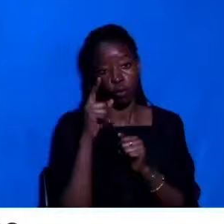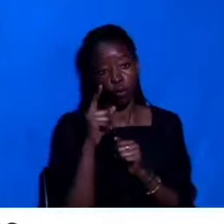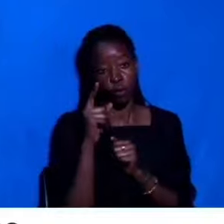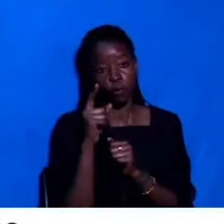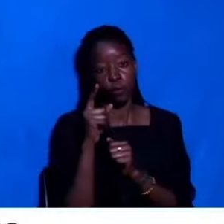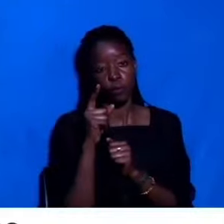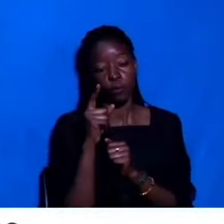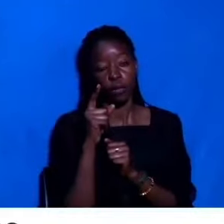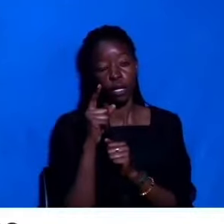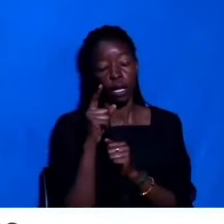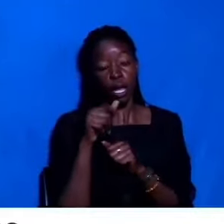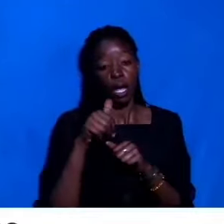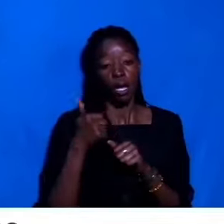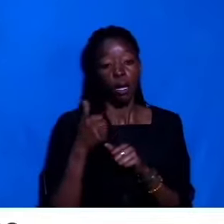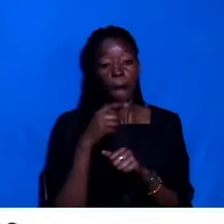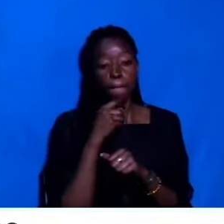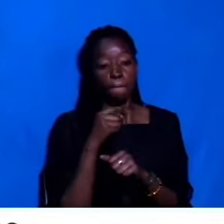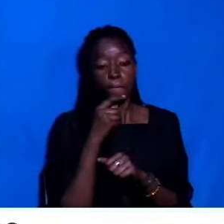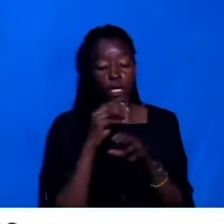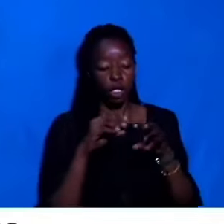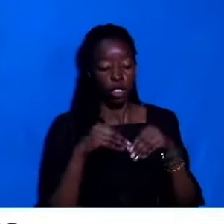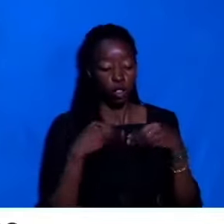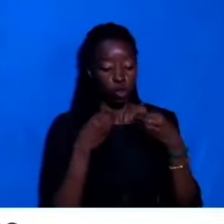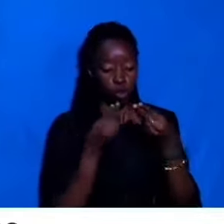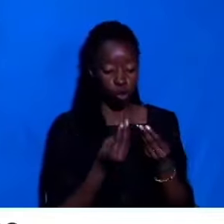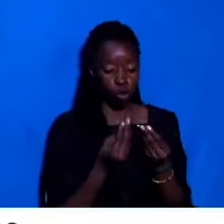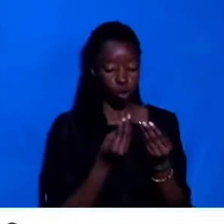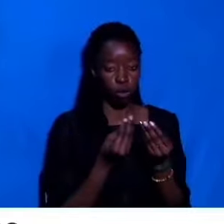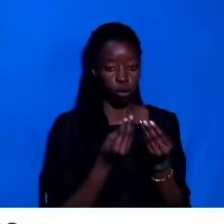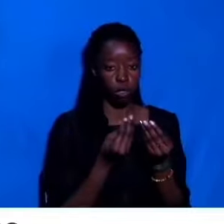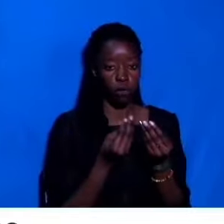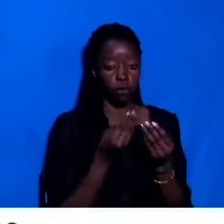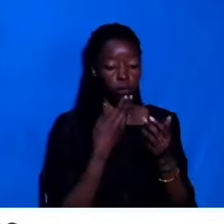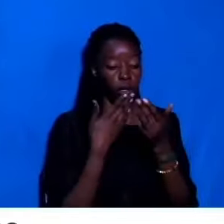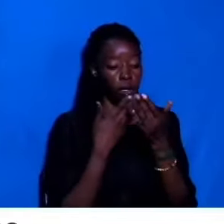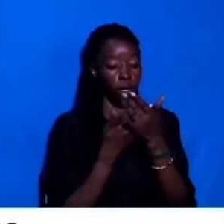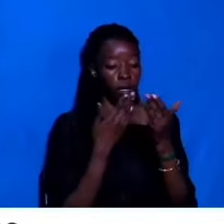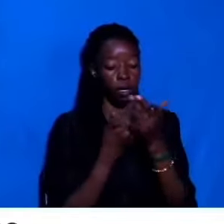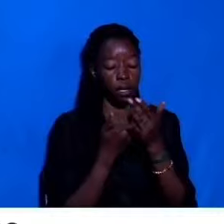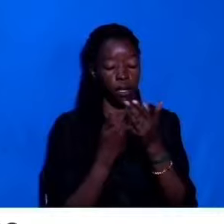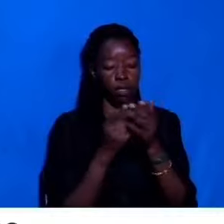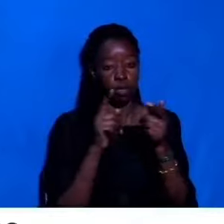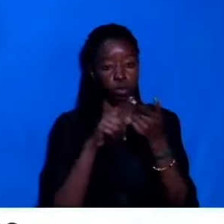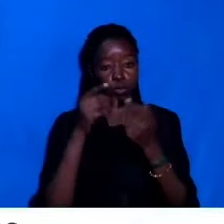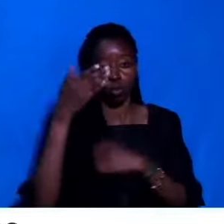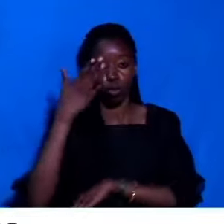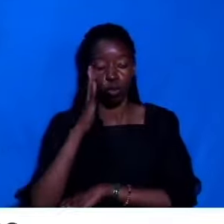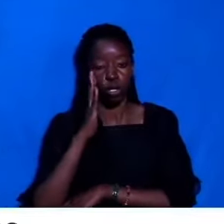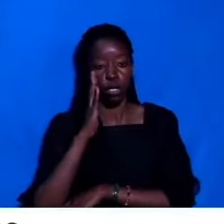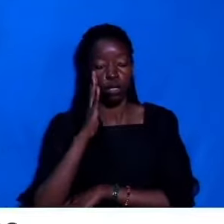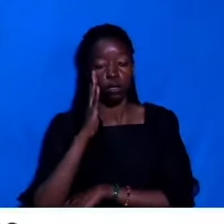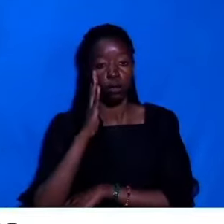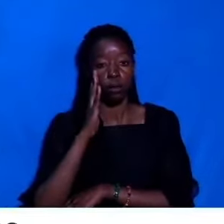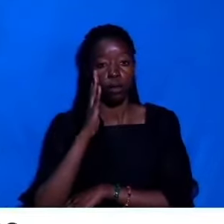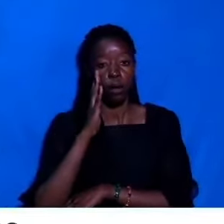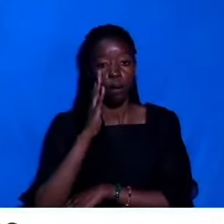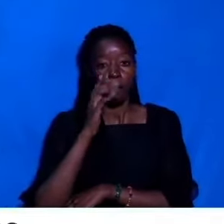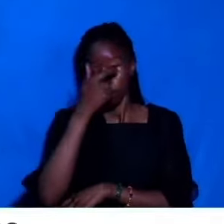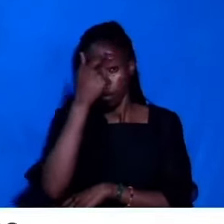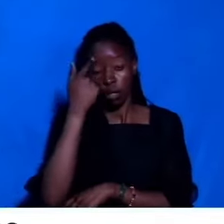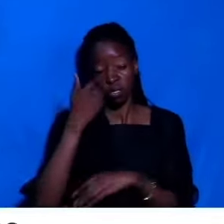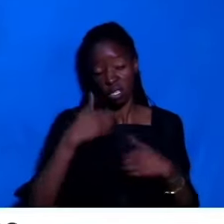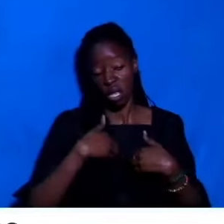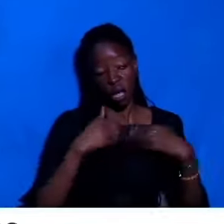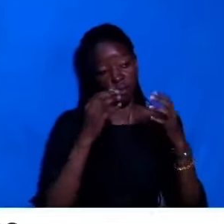at the food. It was actually the Bulgarian vegetable that they had taken during lunch. So because they didn't have something else for supper, it was the